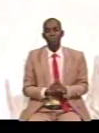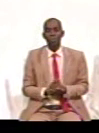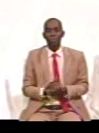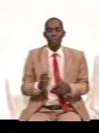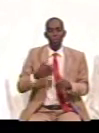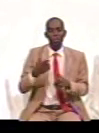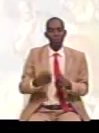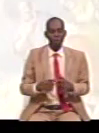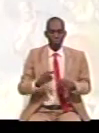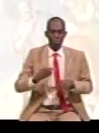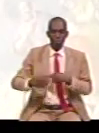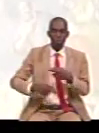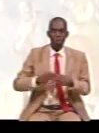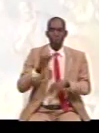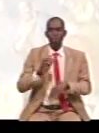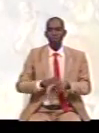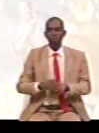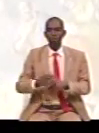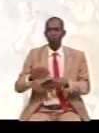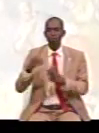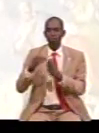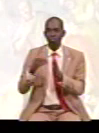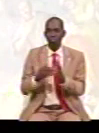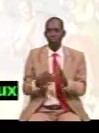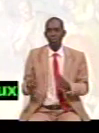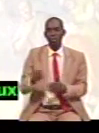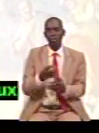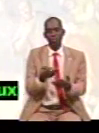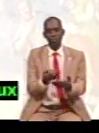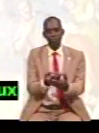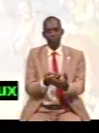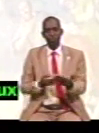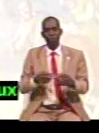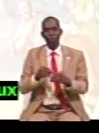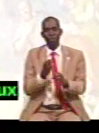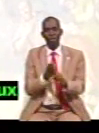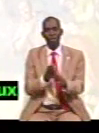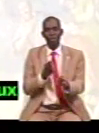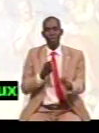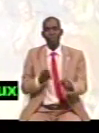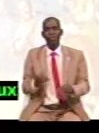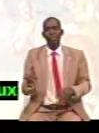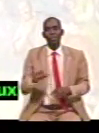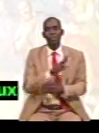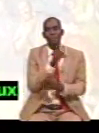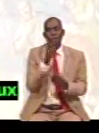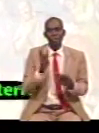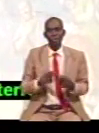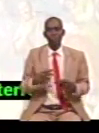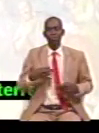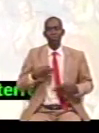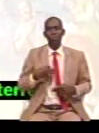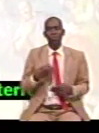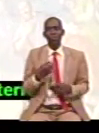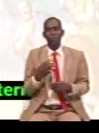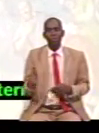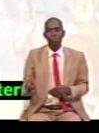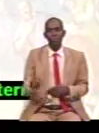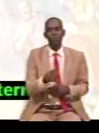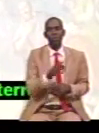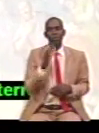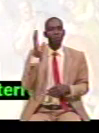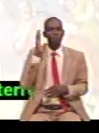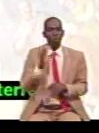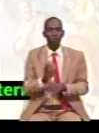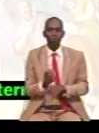there. Then row on row, they'll fall in line, their perfect garments snowy white, they'll march